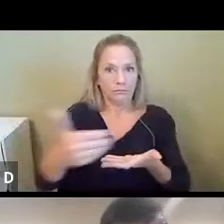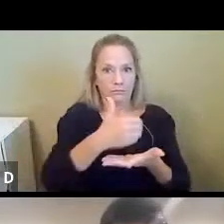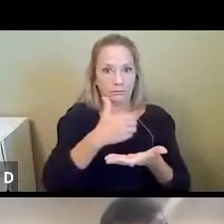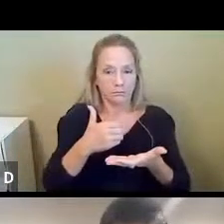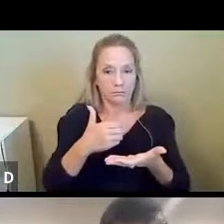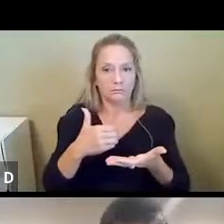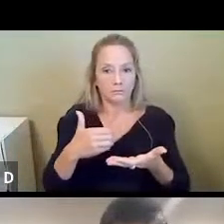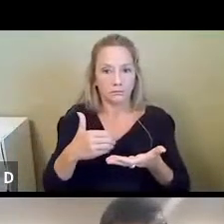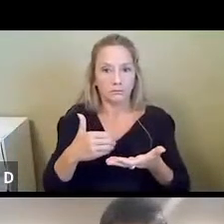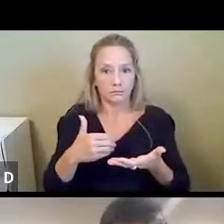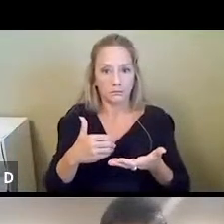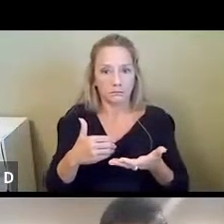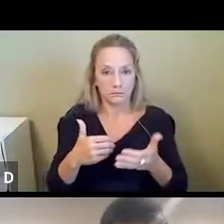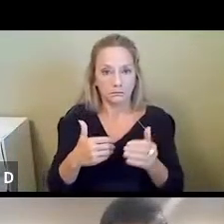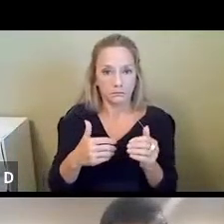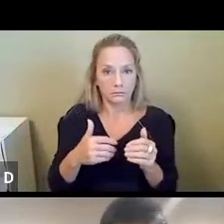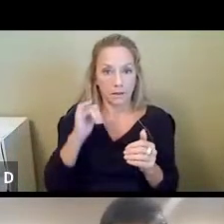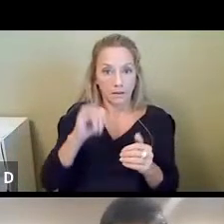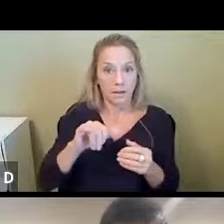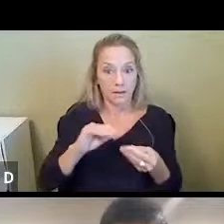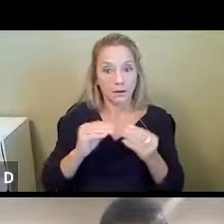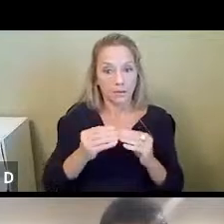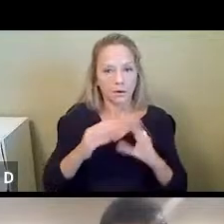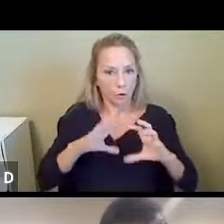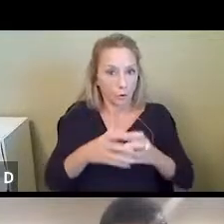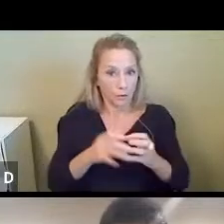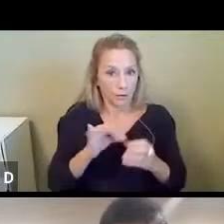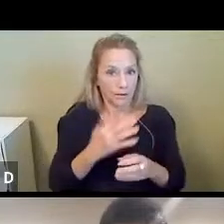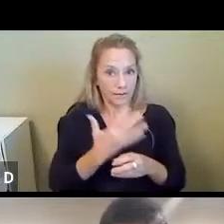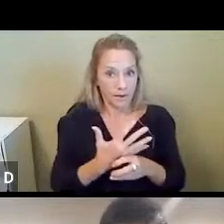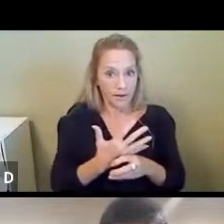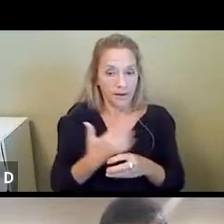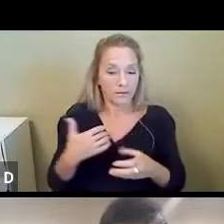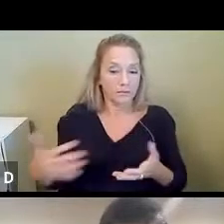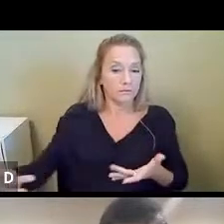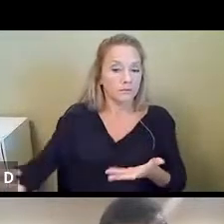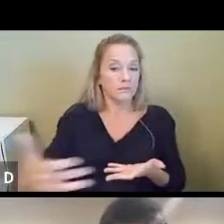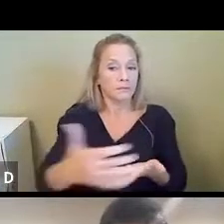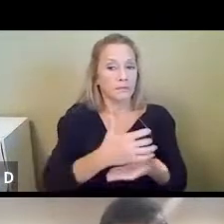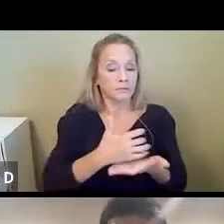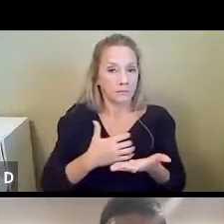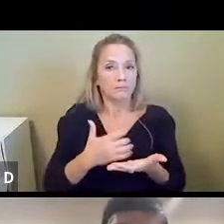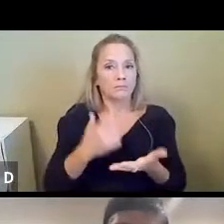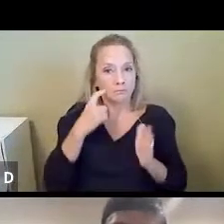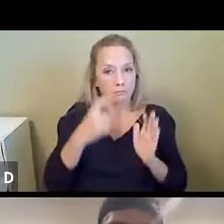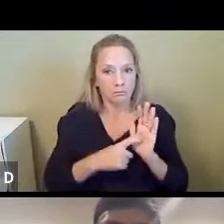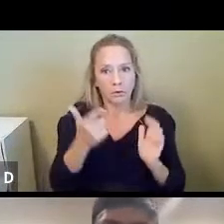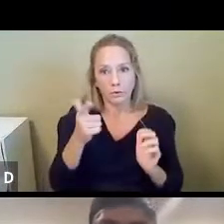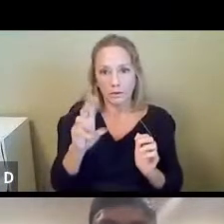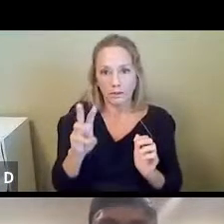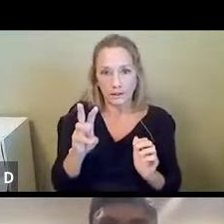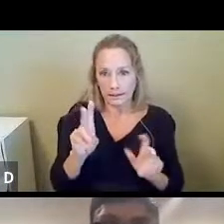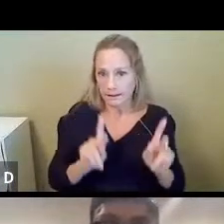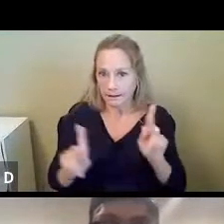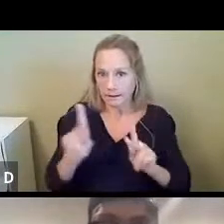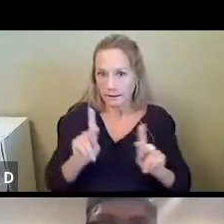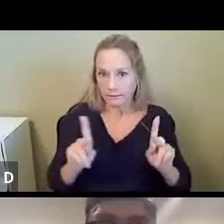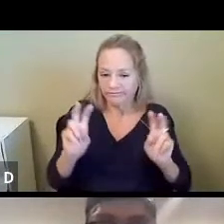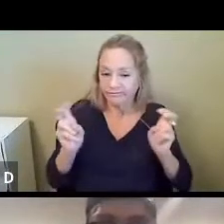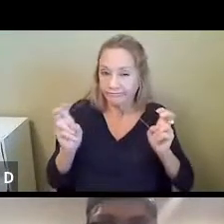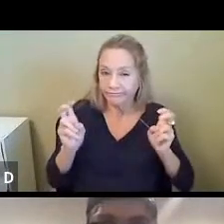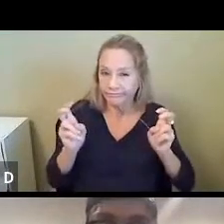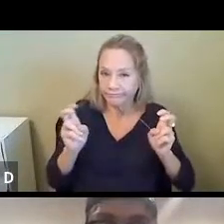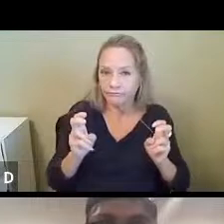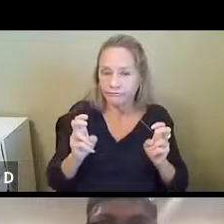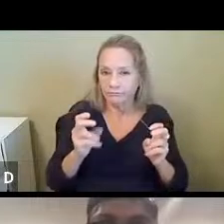26 so out of that, so groups of 5, we identified 26 individuals who were reported as